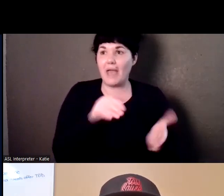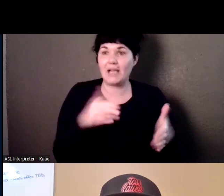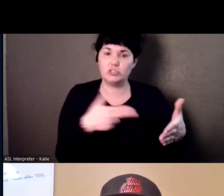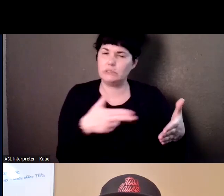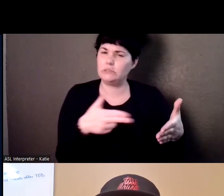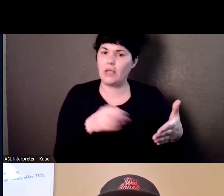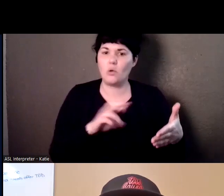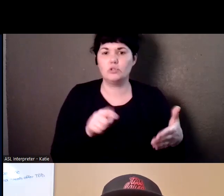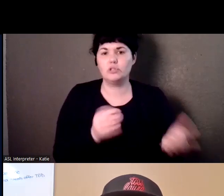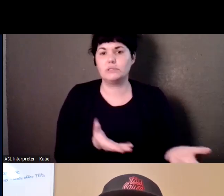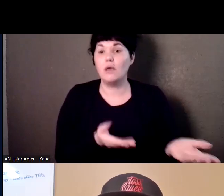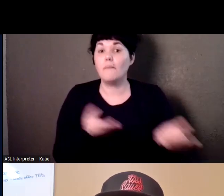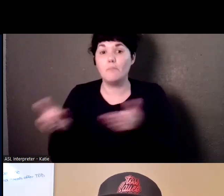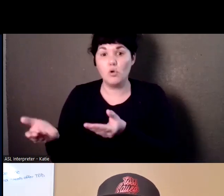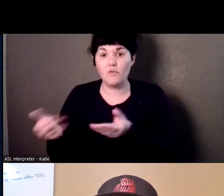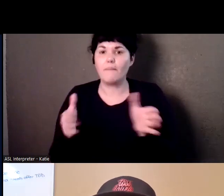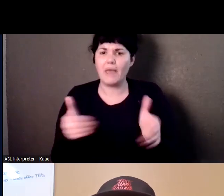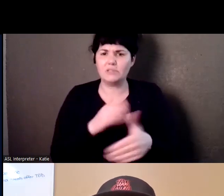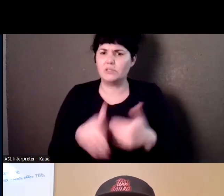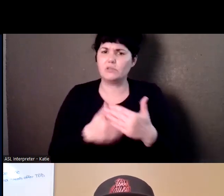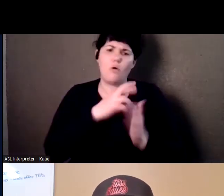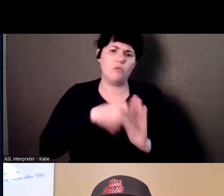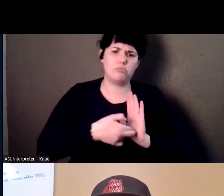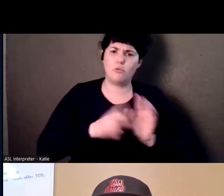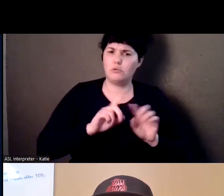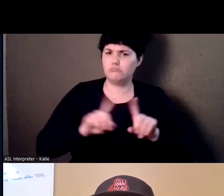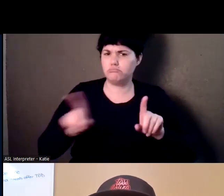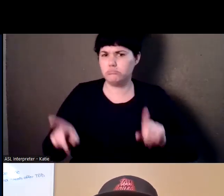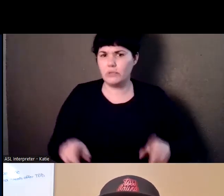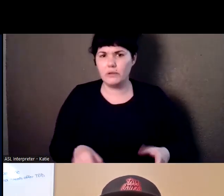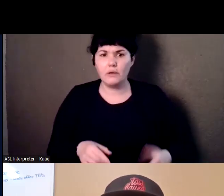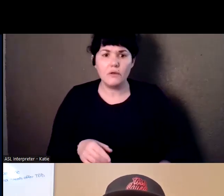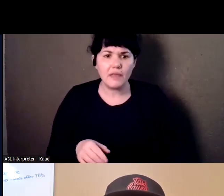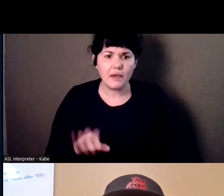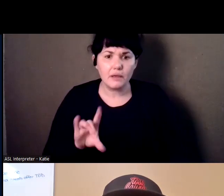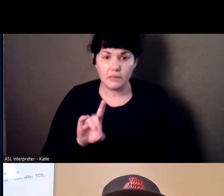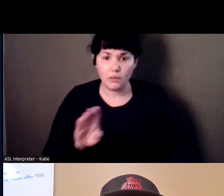moving packages, that is all roles that Tier 1 associates handle.